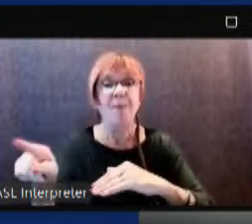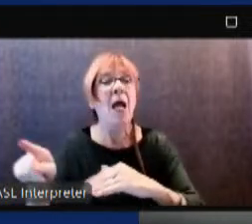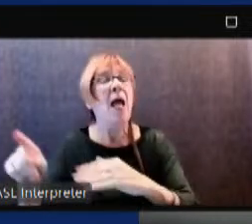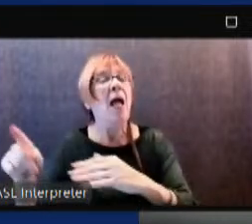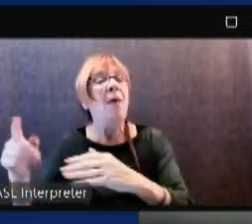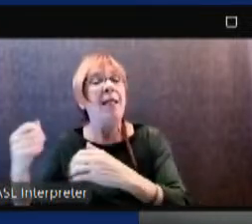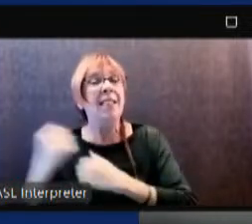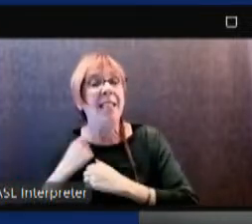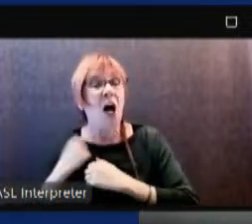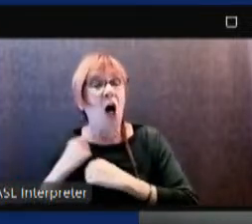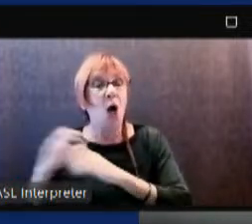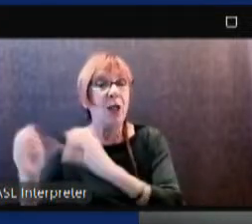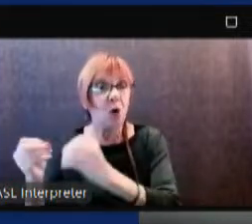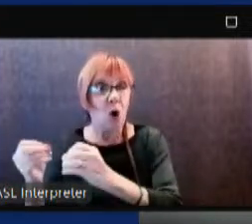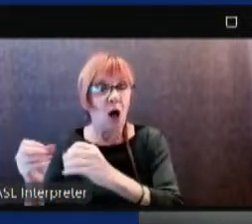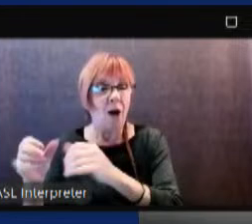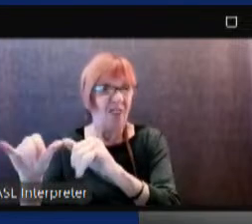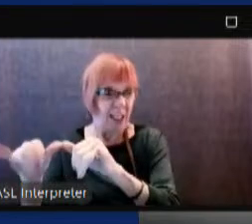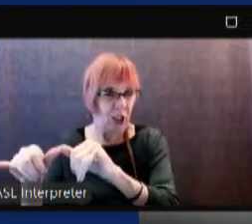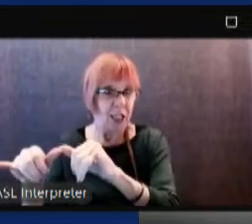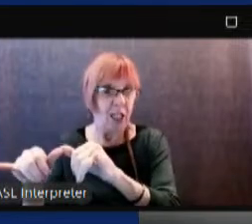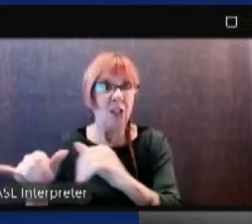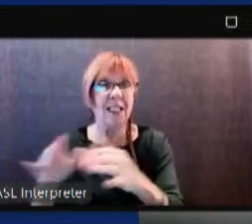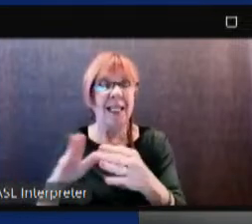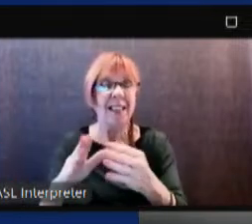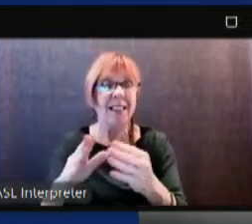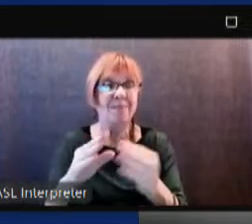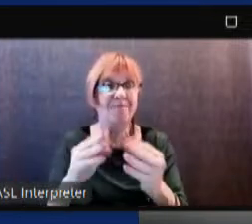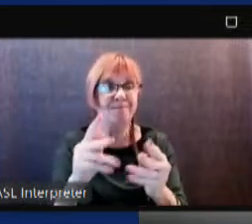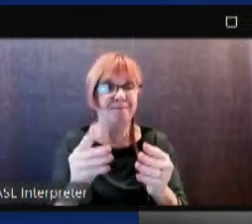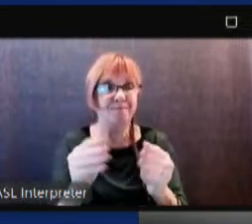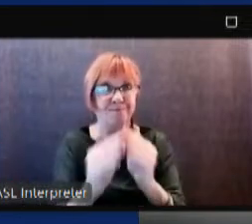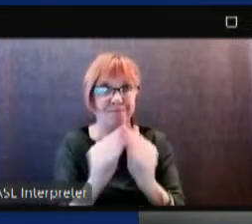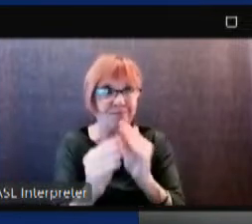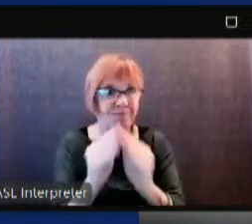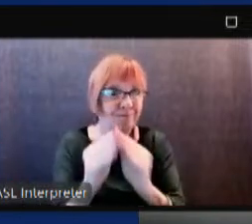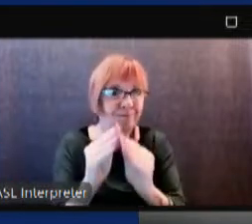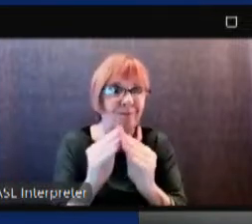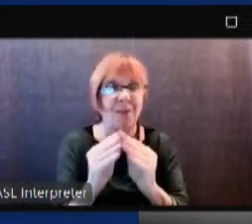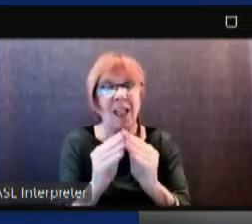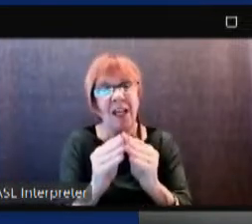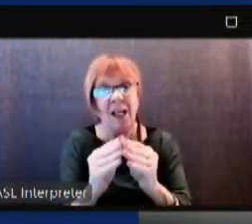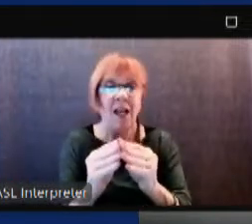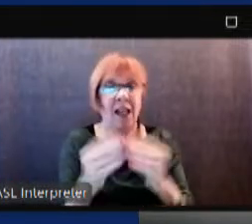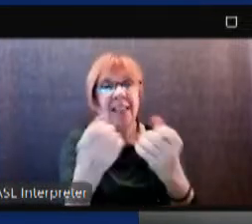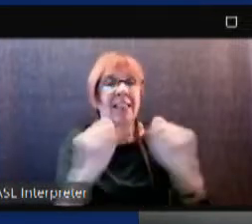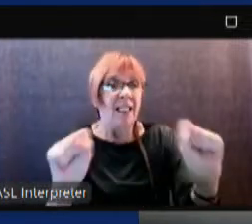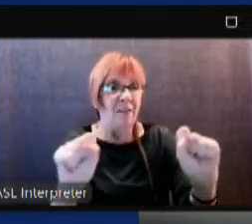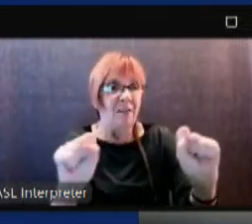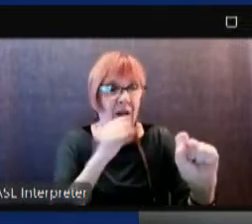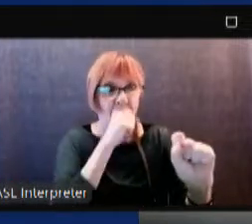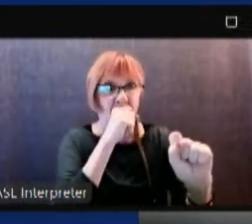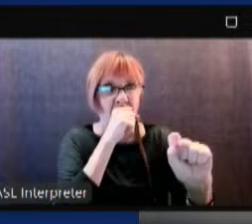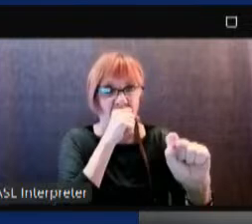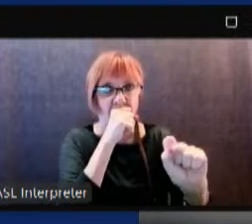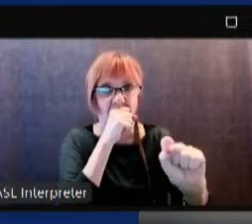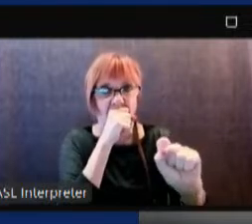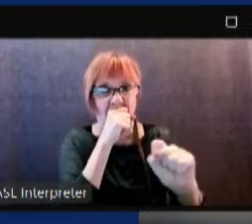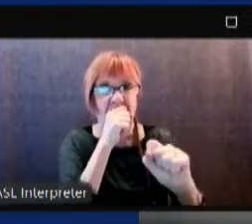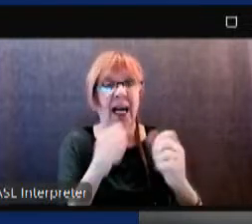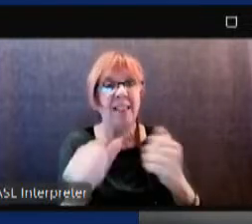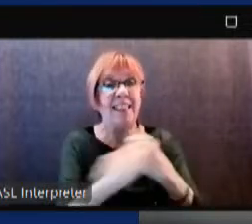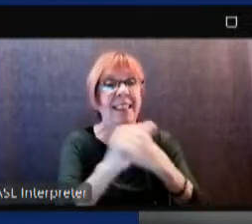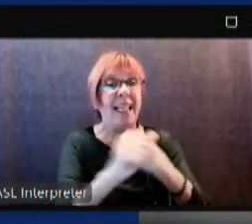of Engineers to make the property they call make safe, and then to remove those household